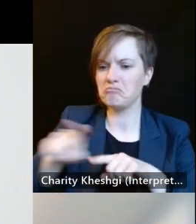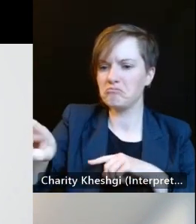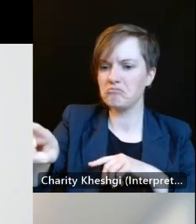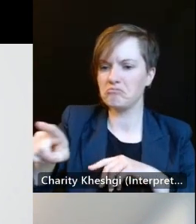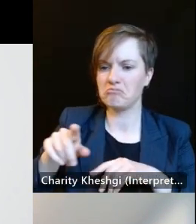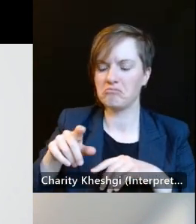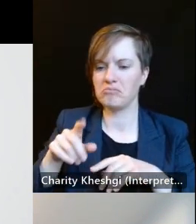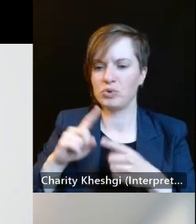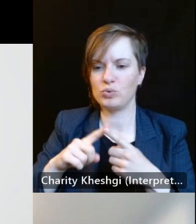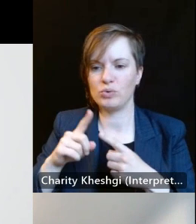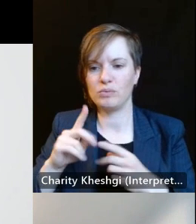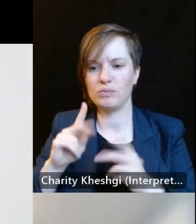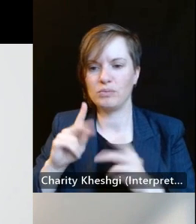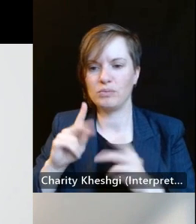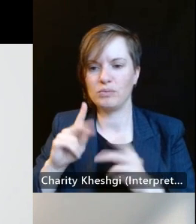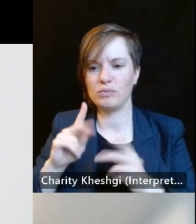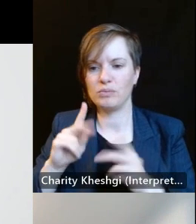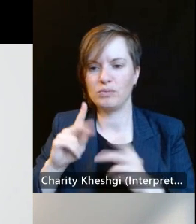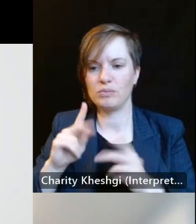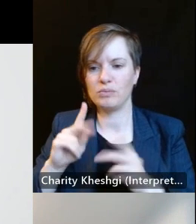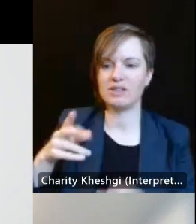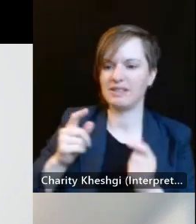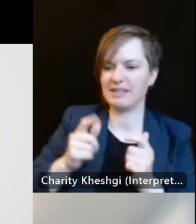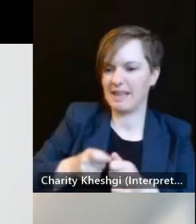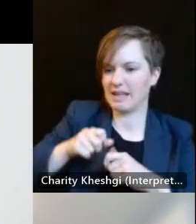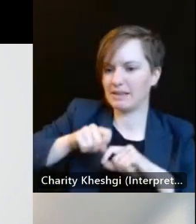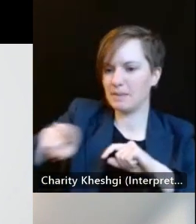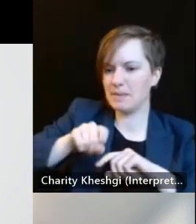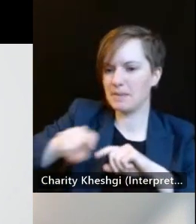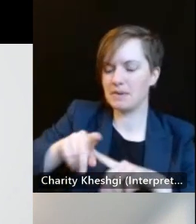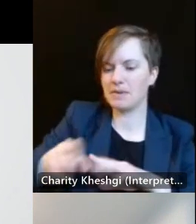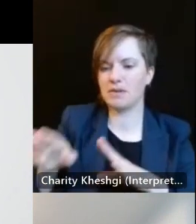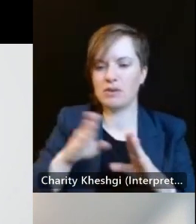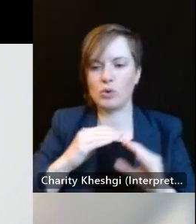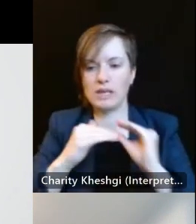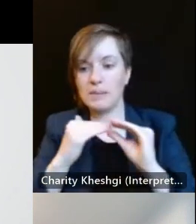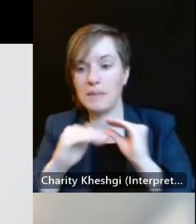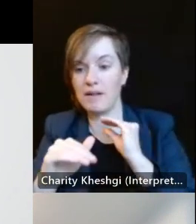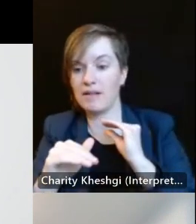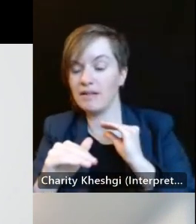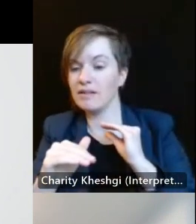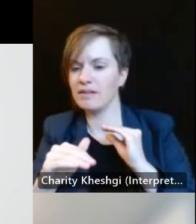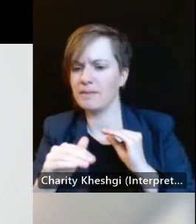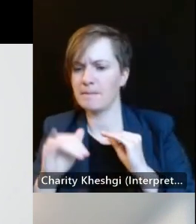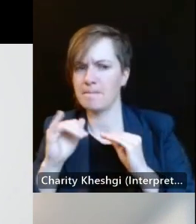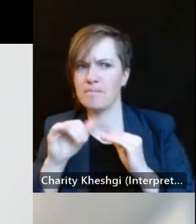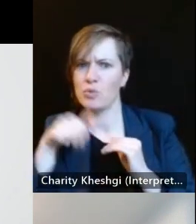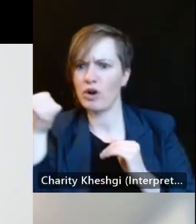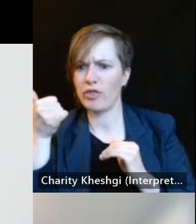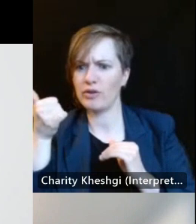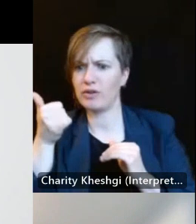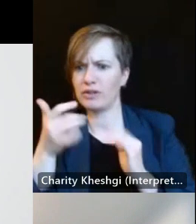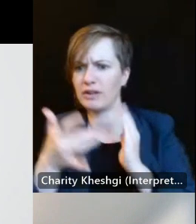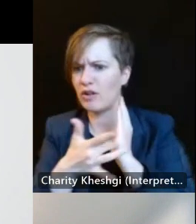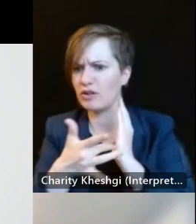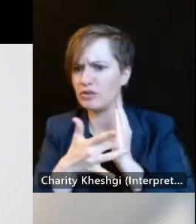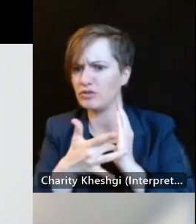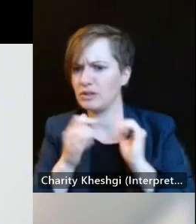messaging, emails, and other innovative technologies for emergency